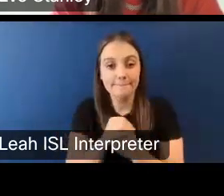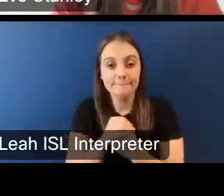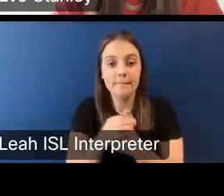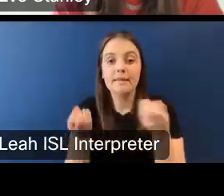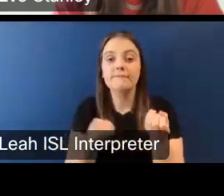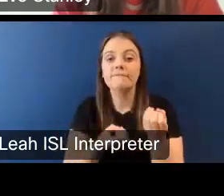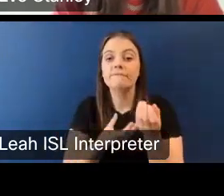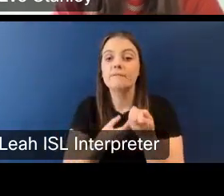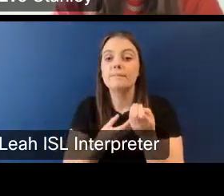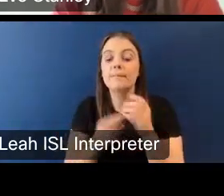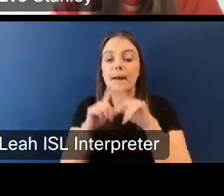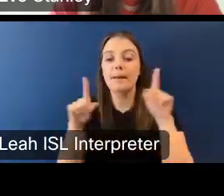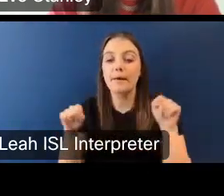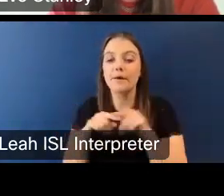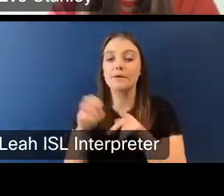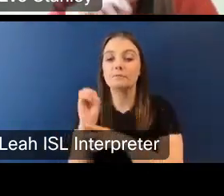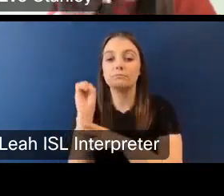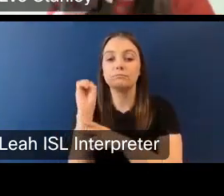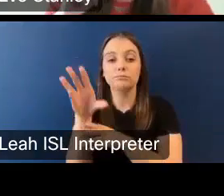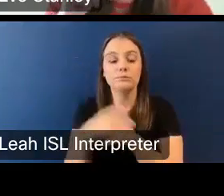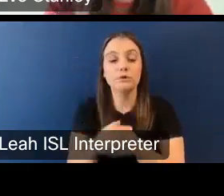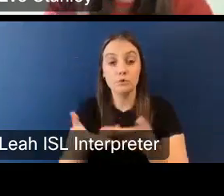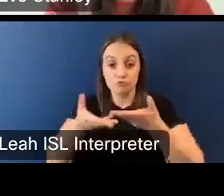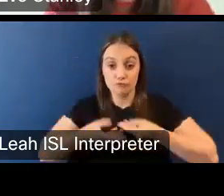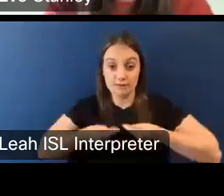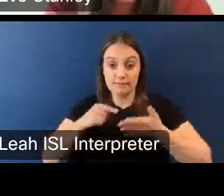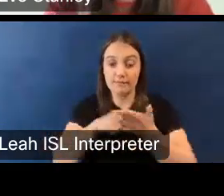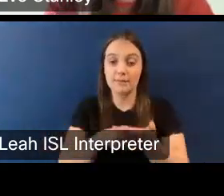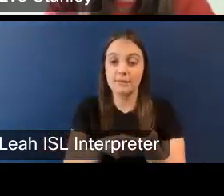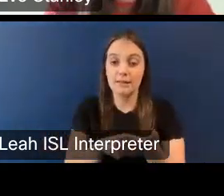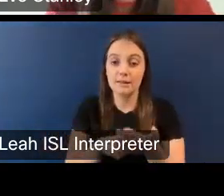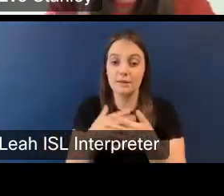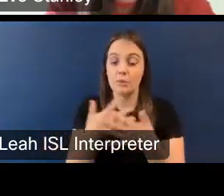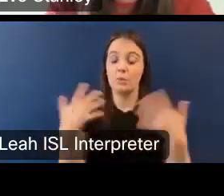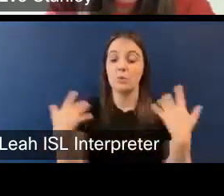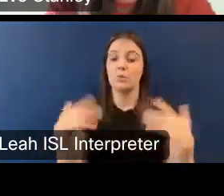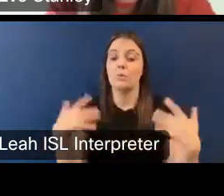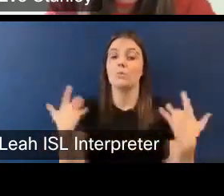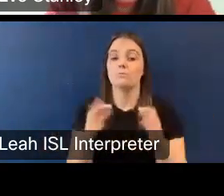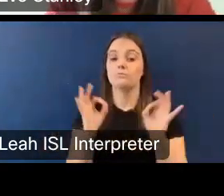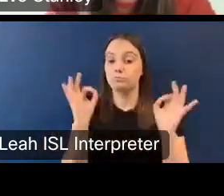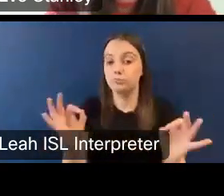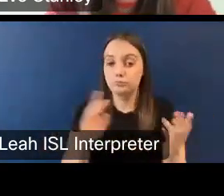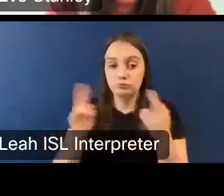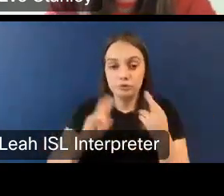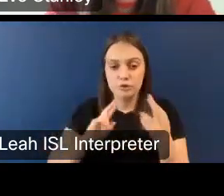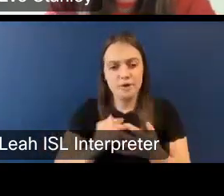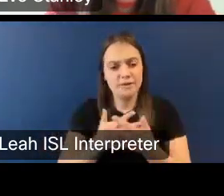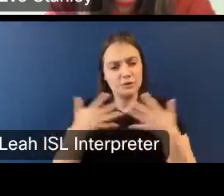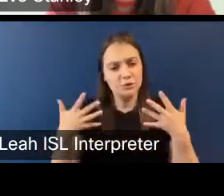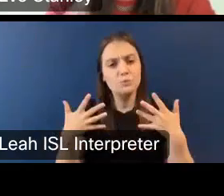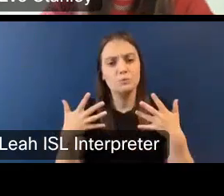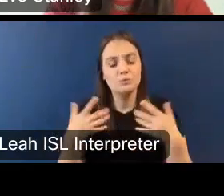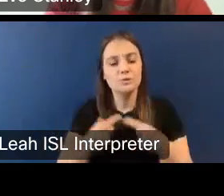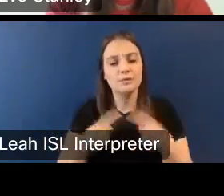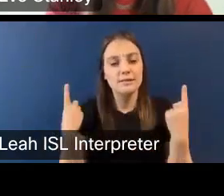postcard. So this was received really phenomenally and made such a huge difference to